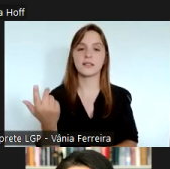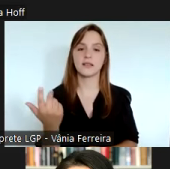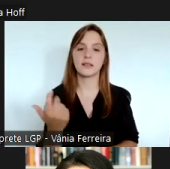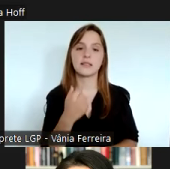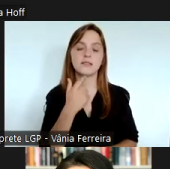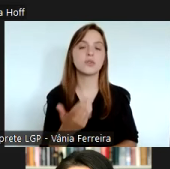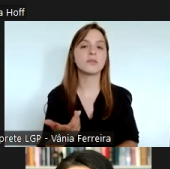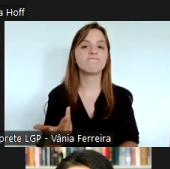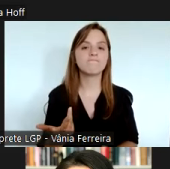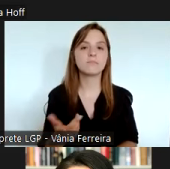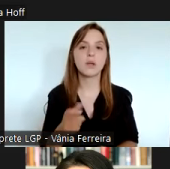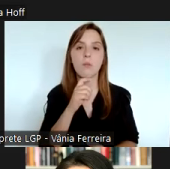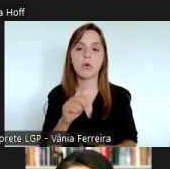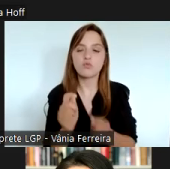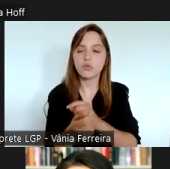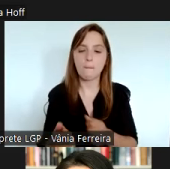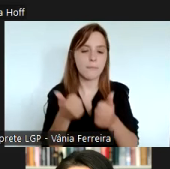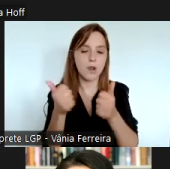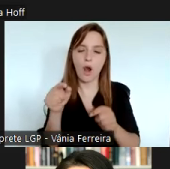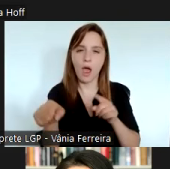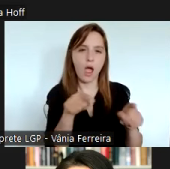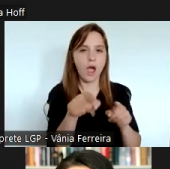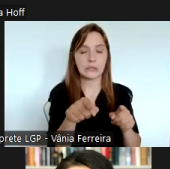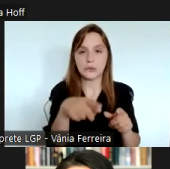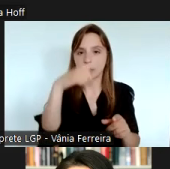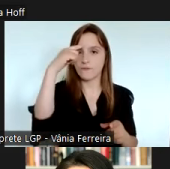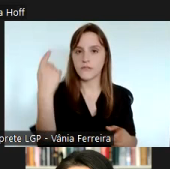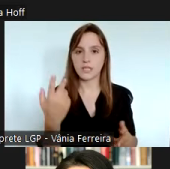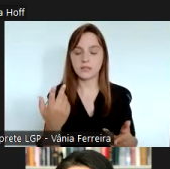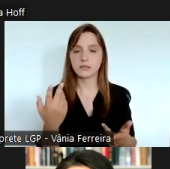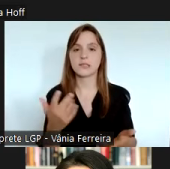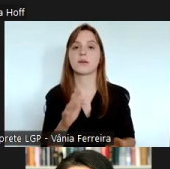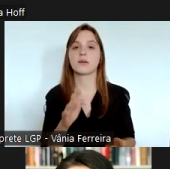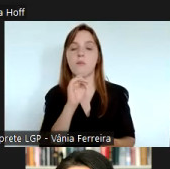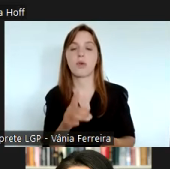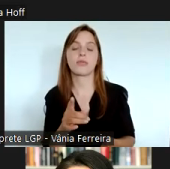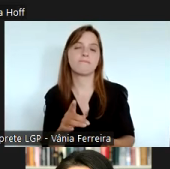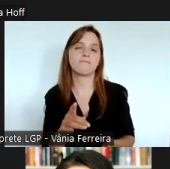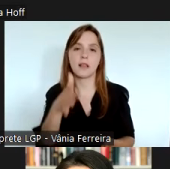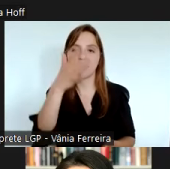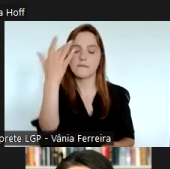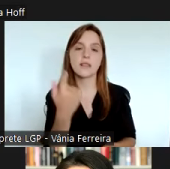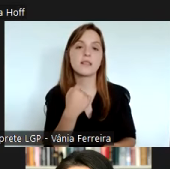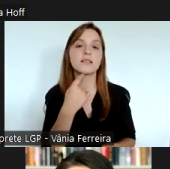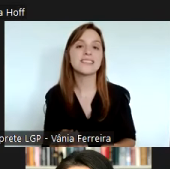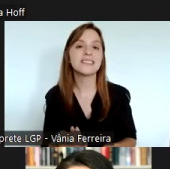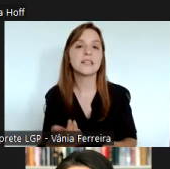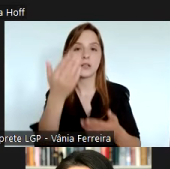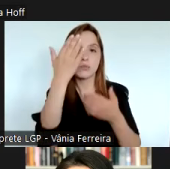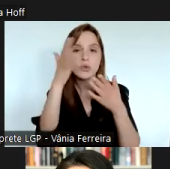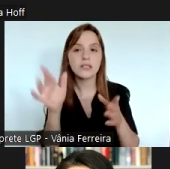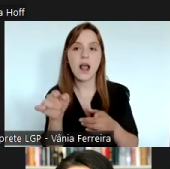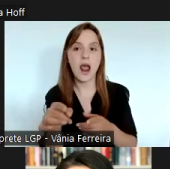exactly we can improve this approach. Perhaps it's rather easier to see when democratic values are not lived or